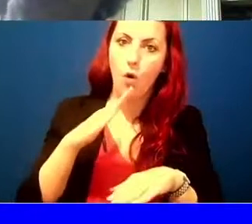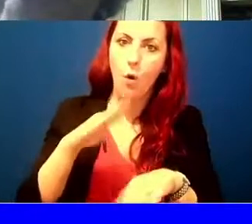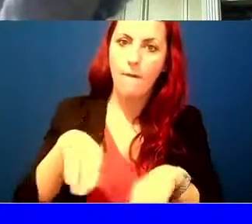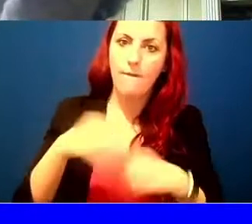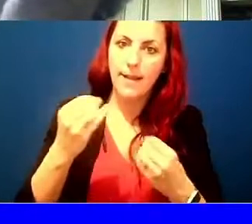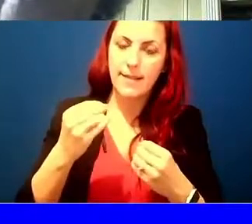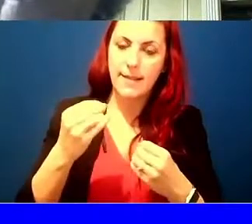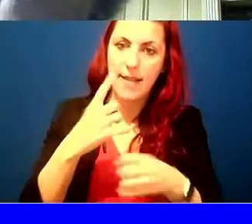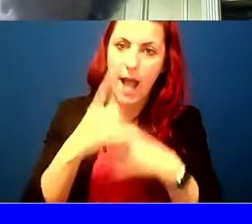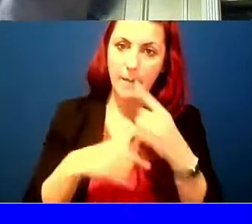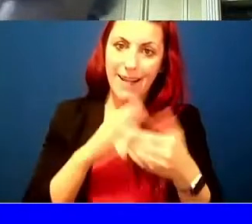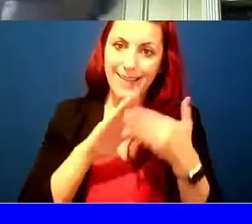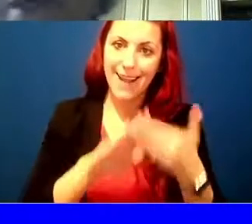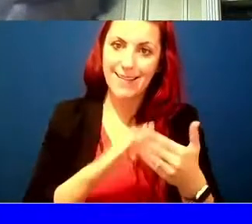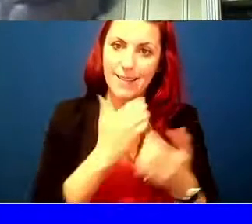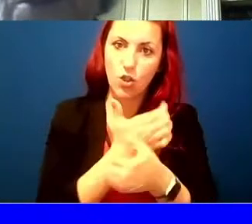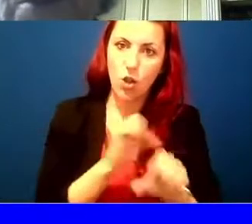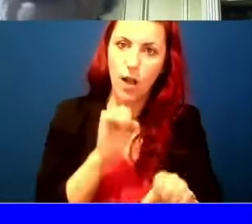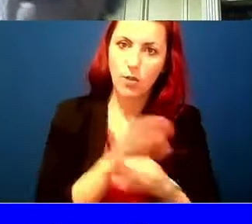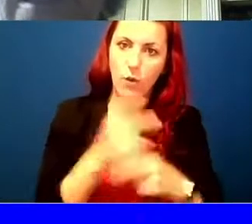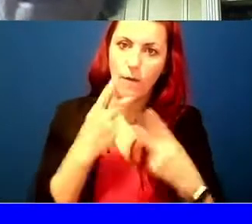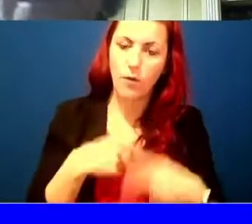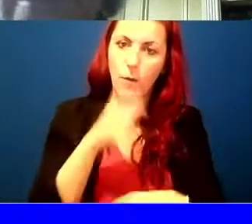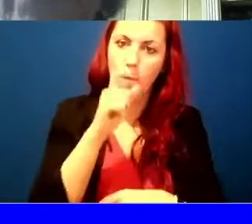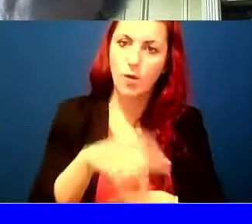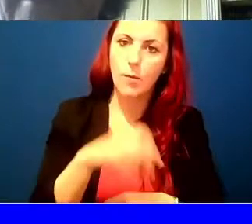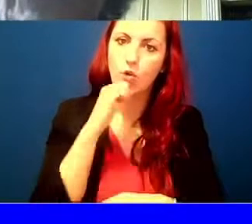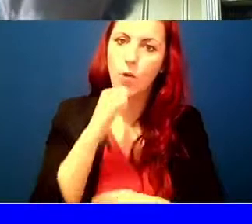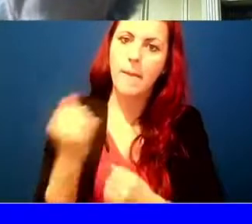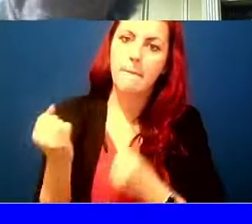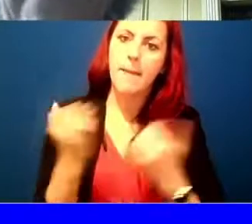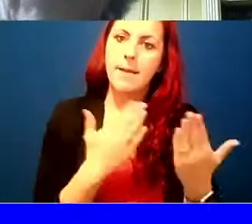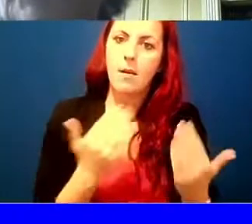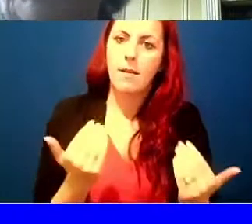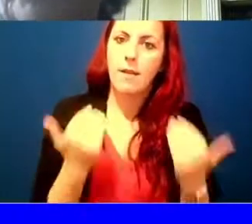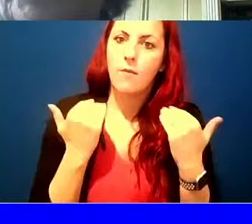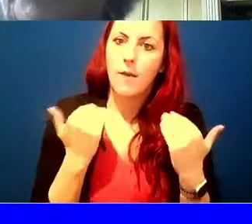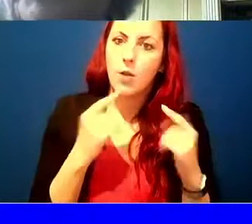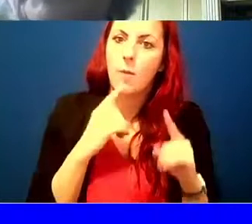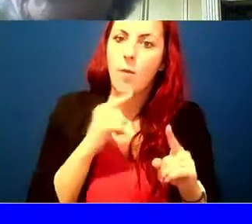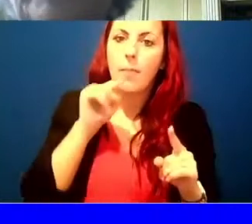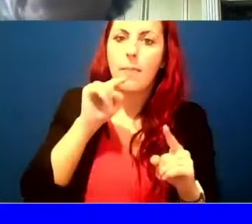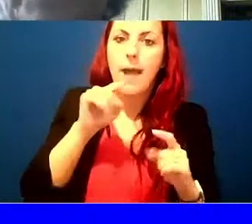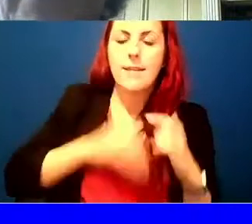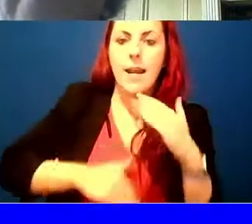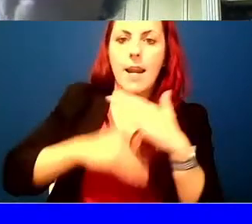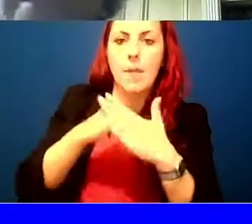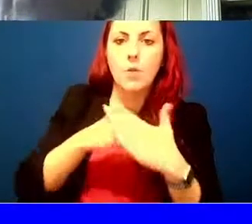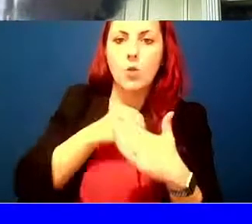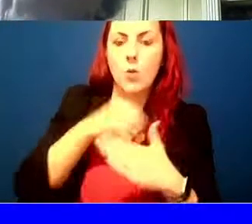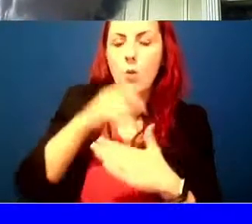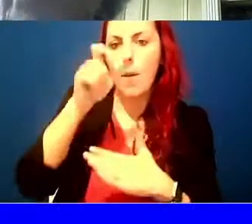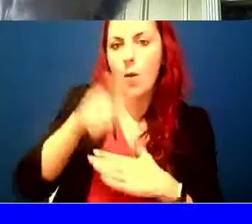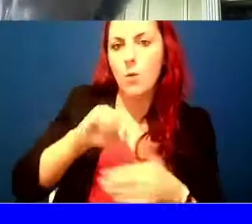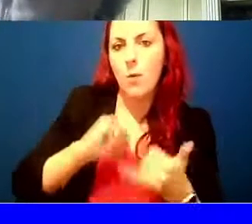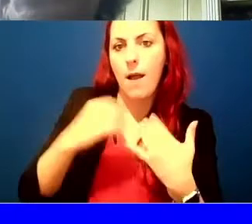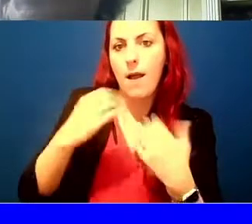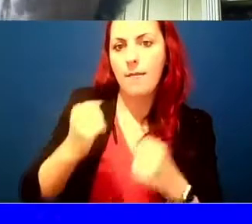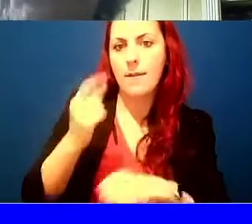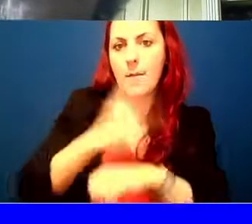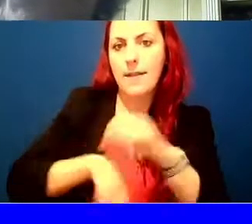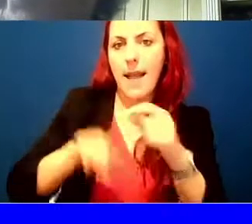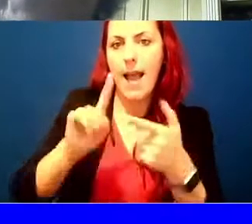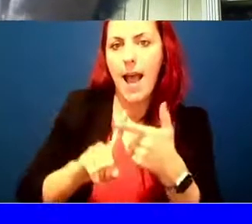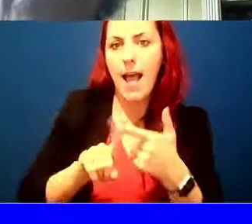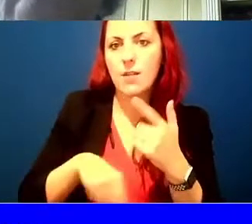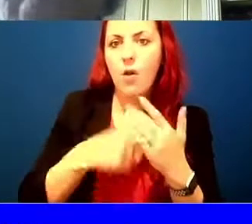or vulnerable person, but they haven't passed it on. But actually that is limited to a person with a disability, and also the offences